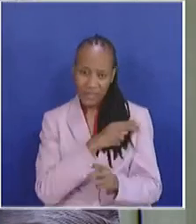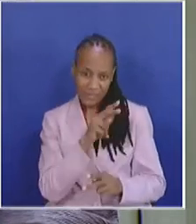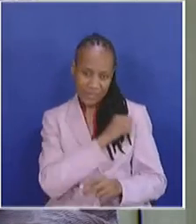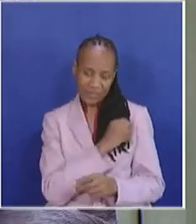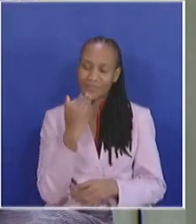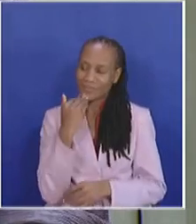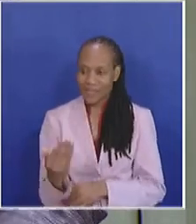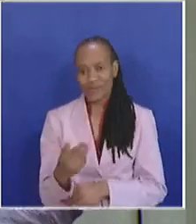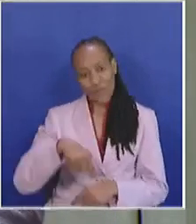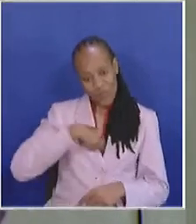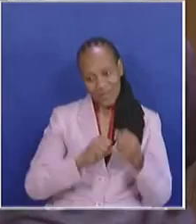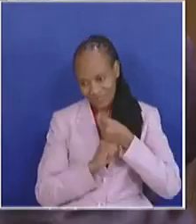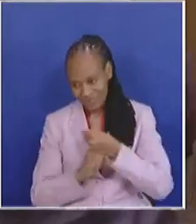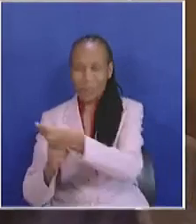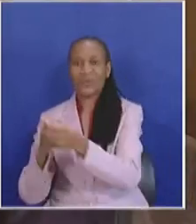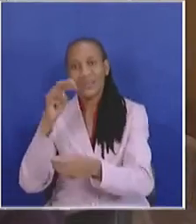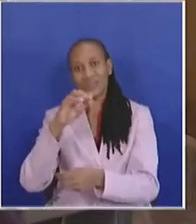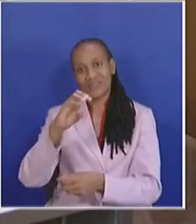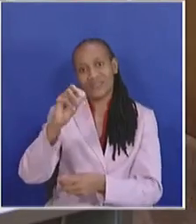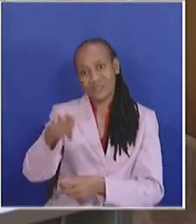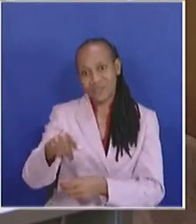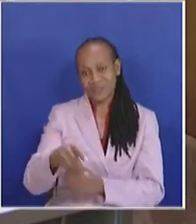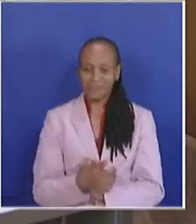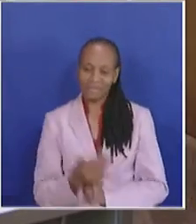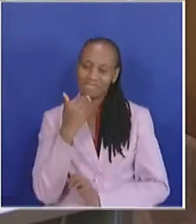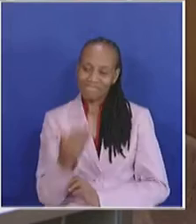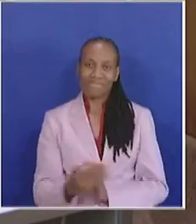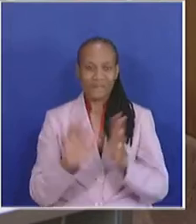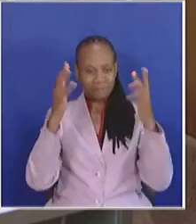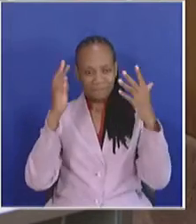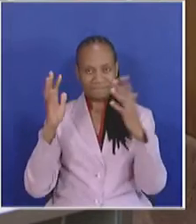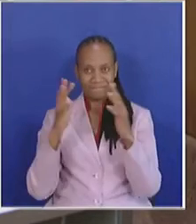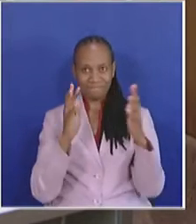we support them. I thank you. Thank you, ma'am.